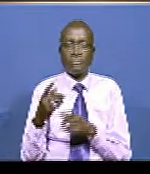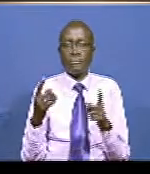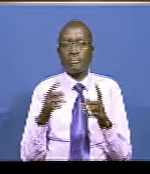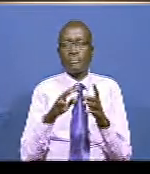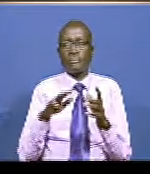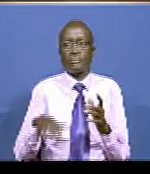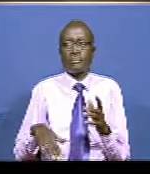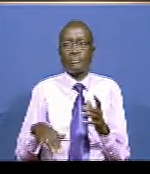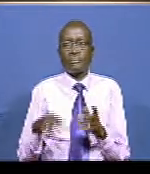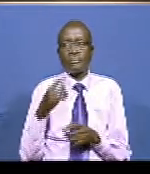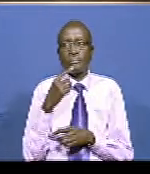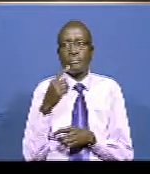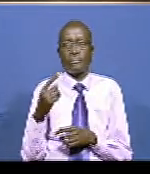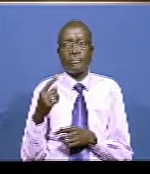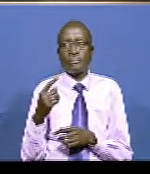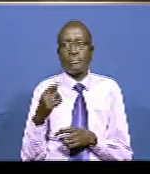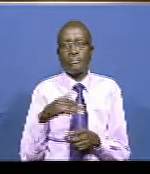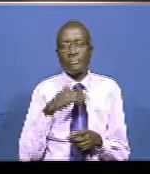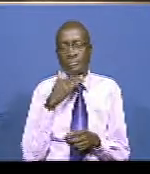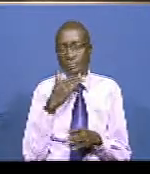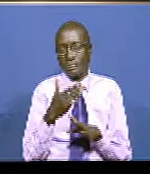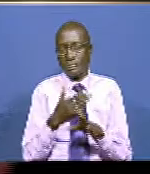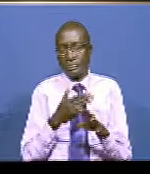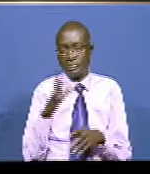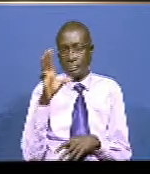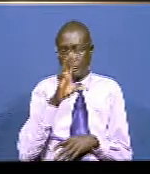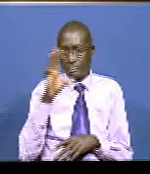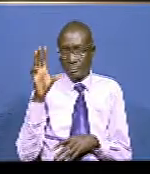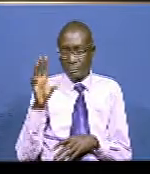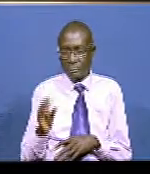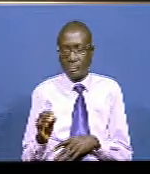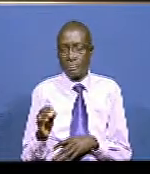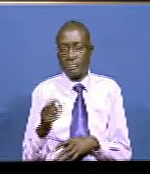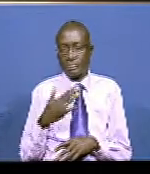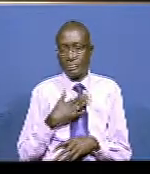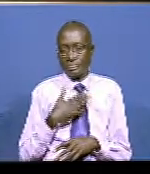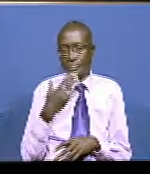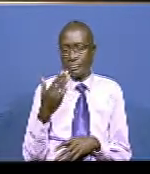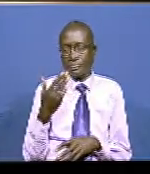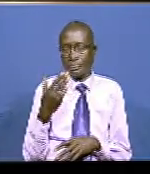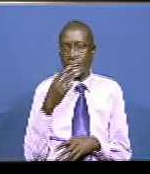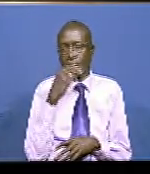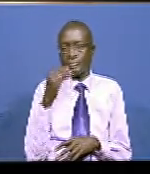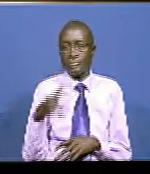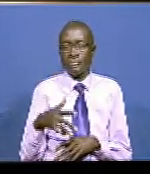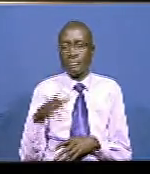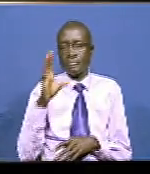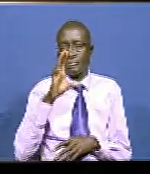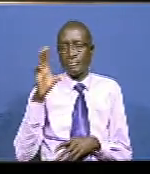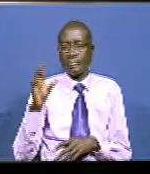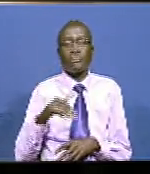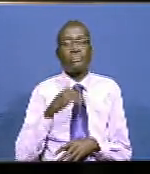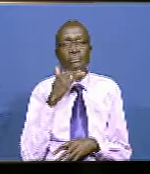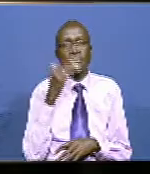this sun imeamua kudai too early. African sun, me and you, the sun of Africa, died.